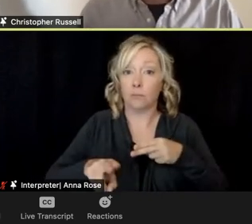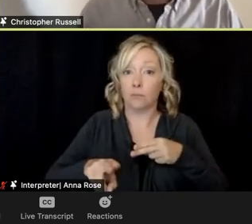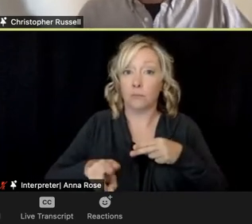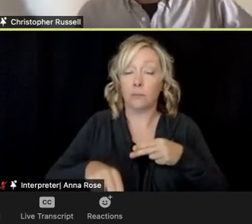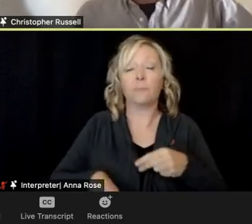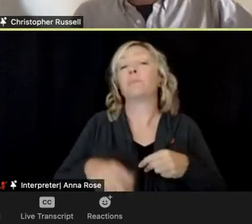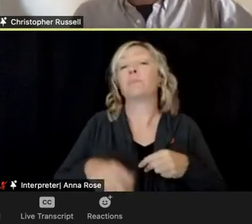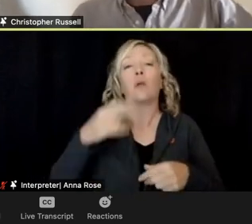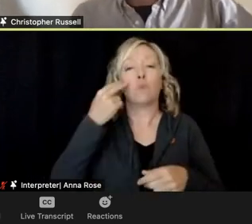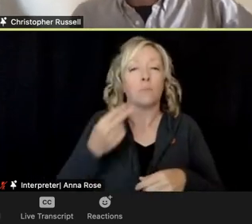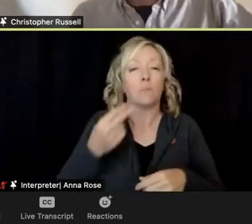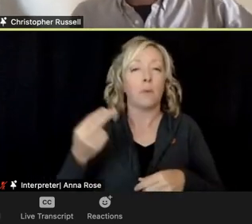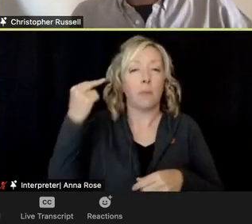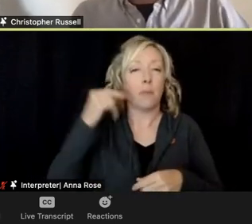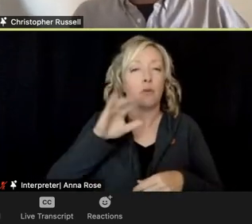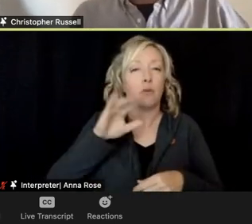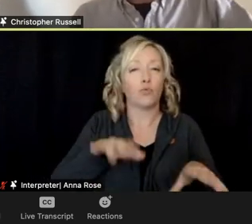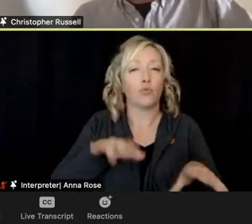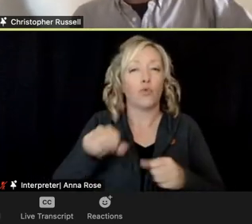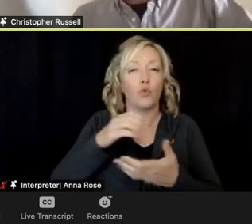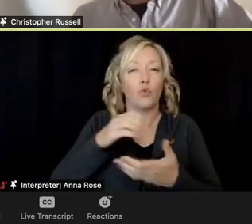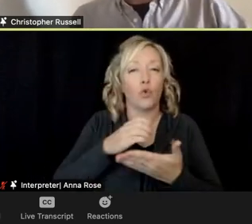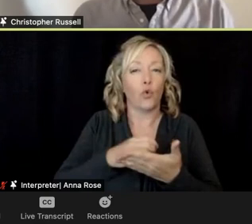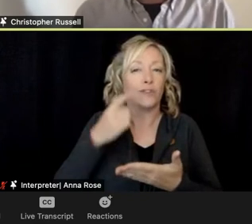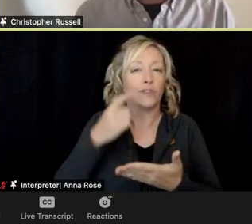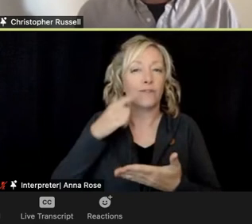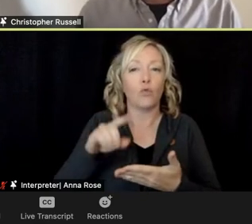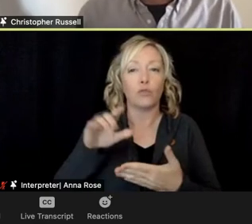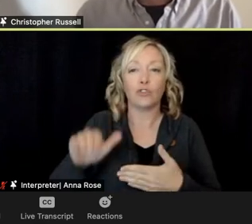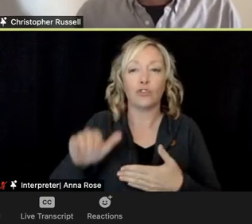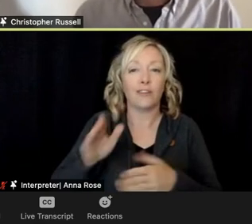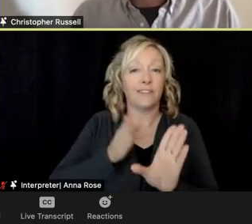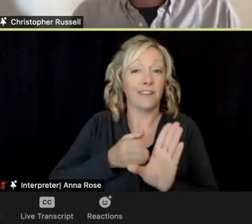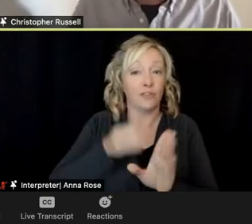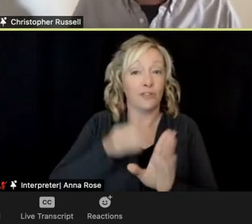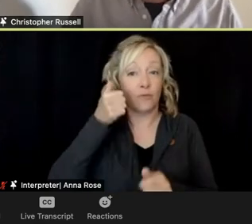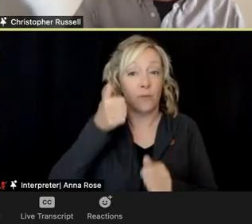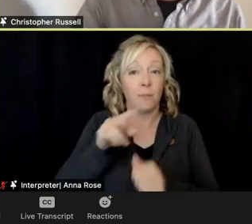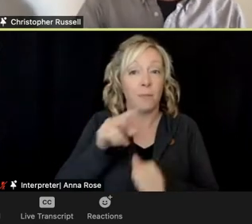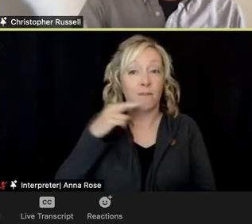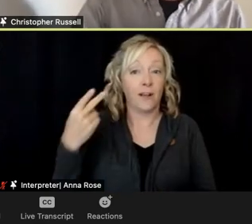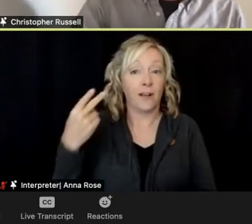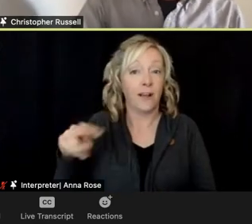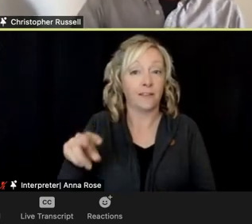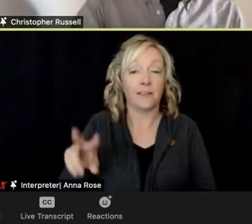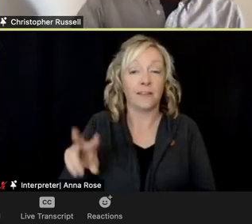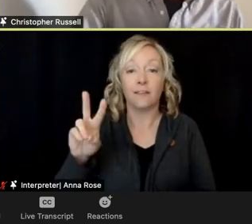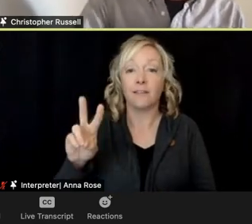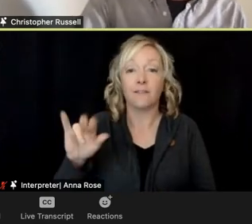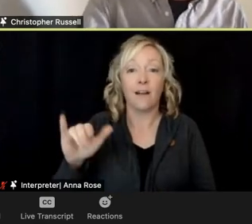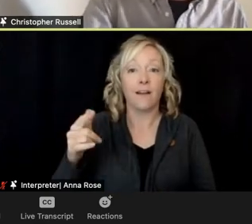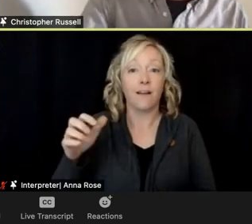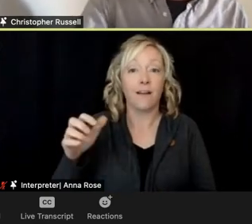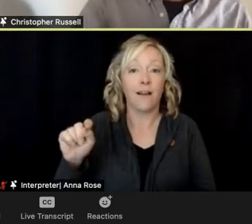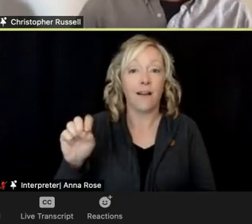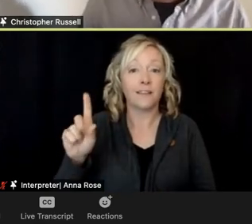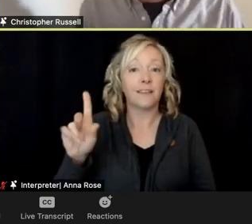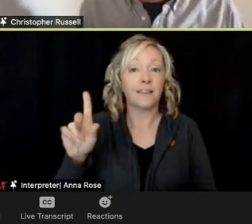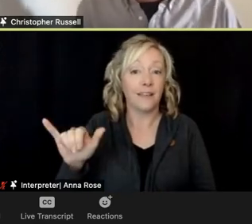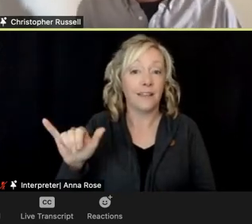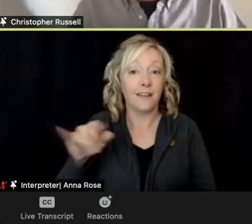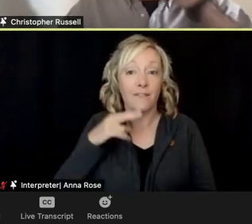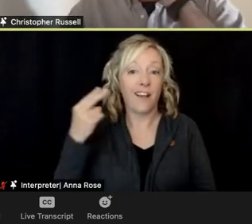and remember Vygotsky, right? And I hope I'm not traumatizing anybody, to think